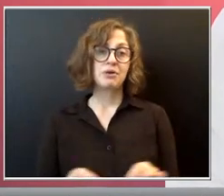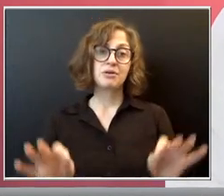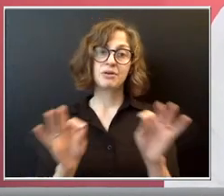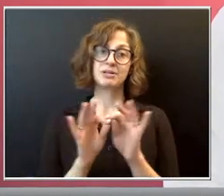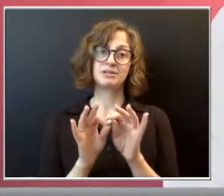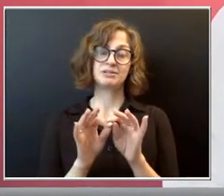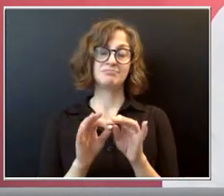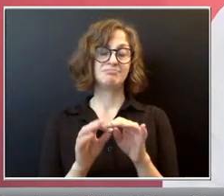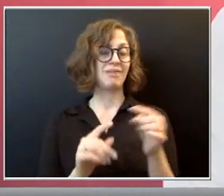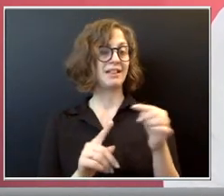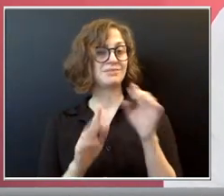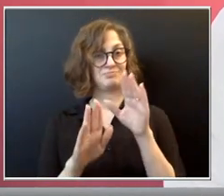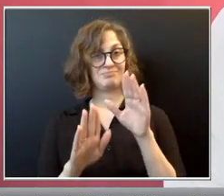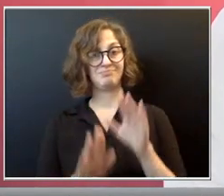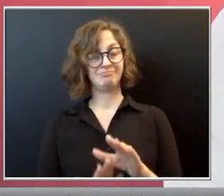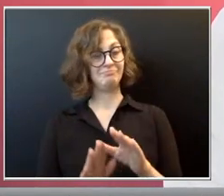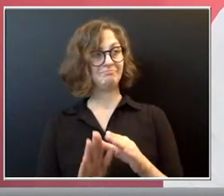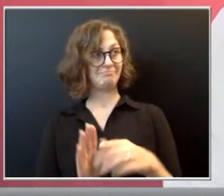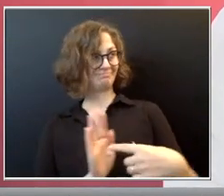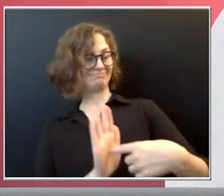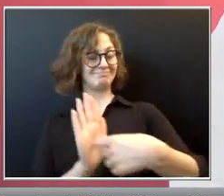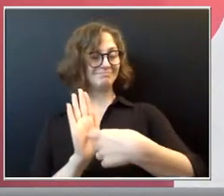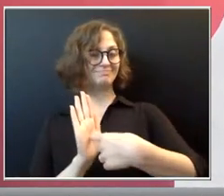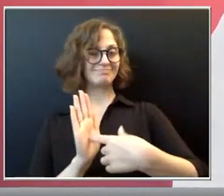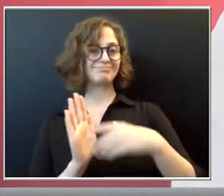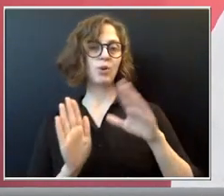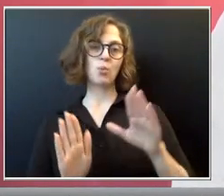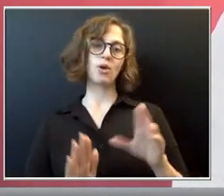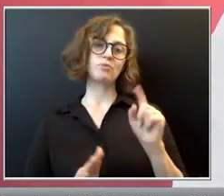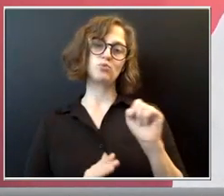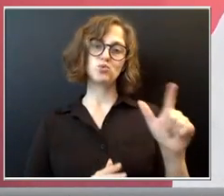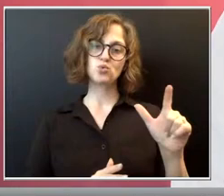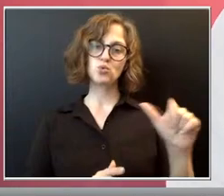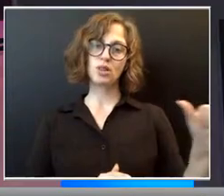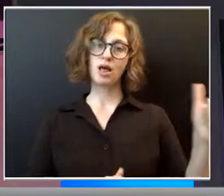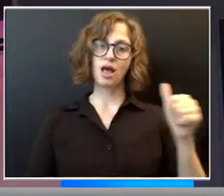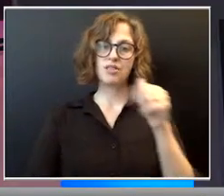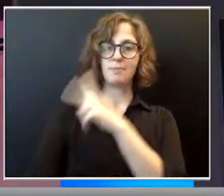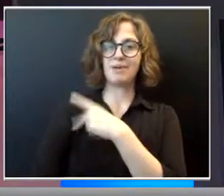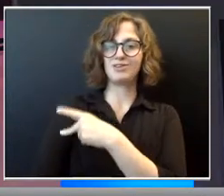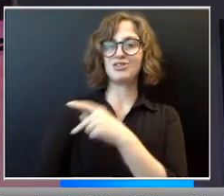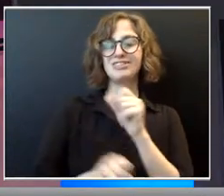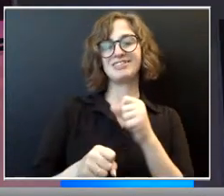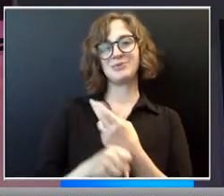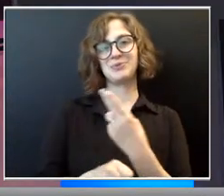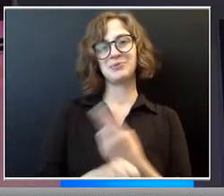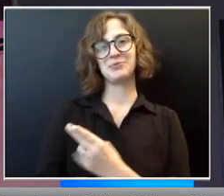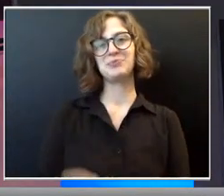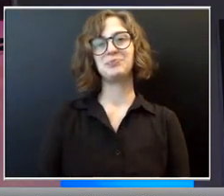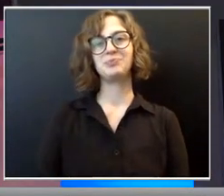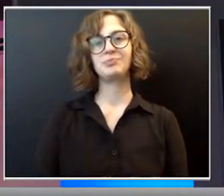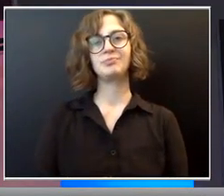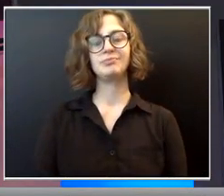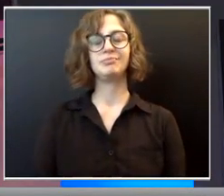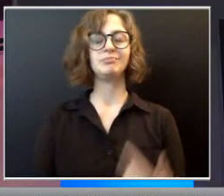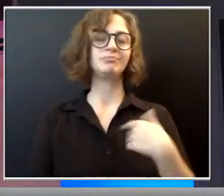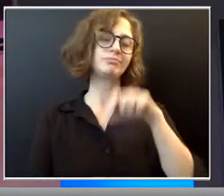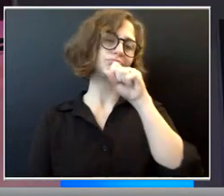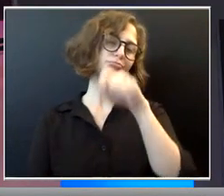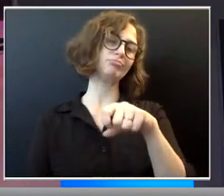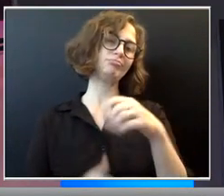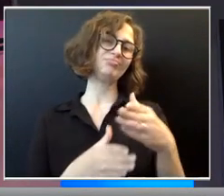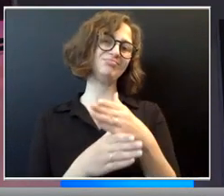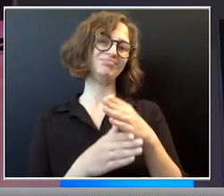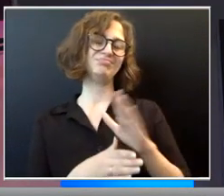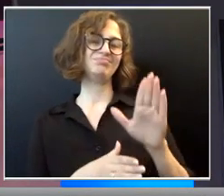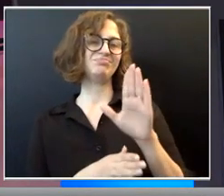that and a great tool that can be utilized by other patients, so it's a fun message. Well, we love sharing the incredible work that our doctors do